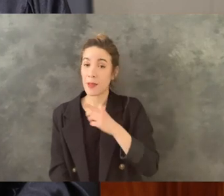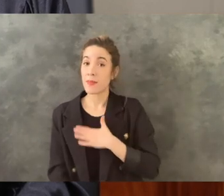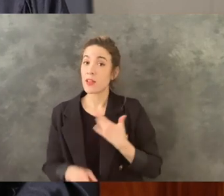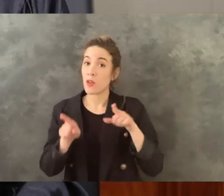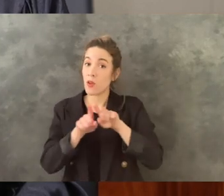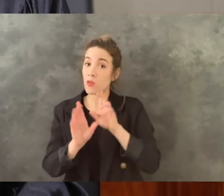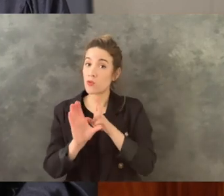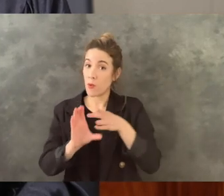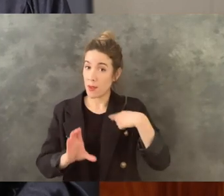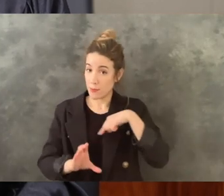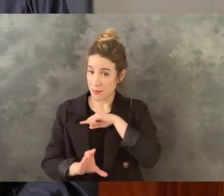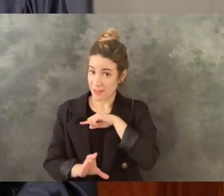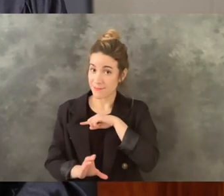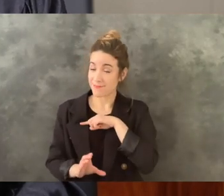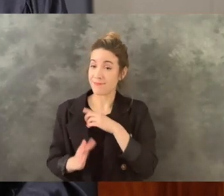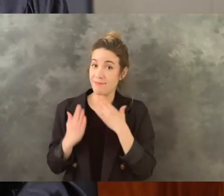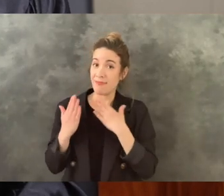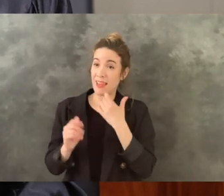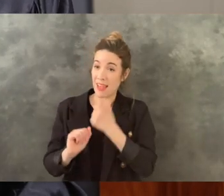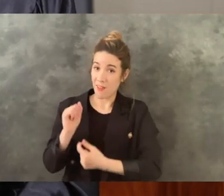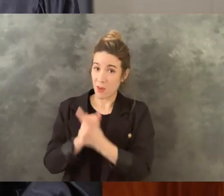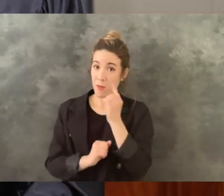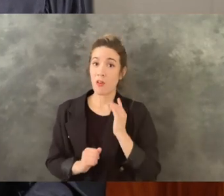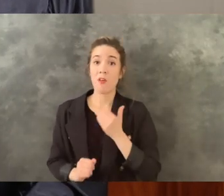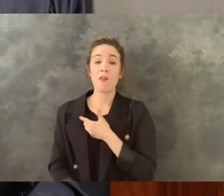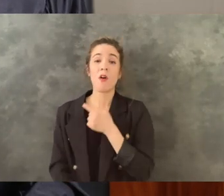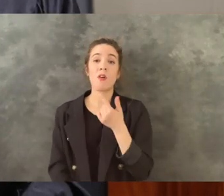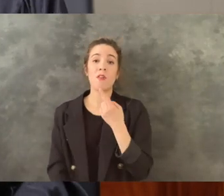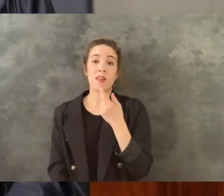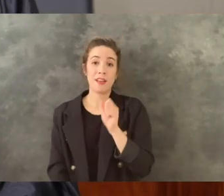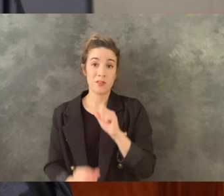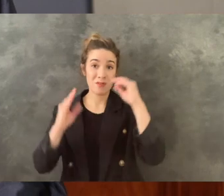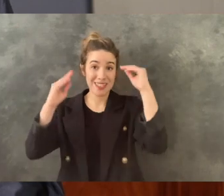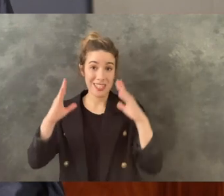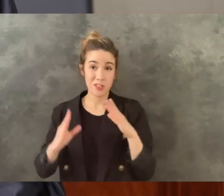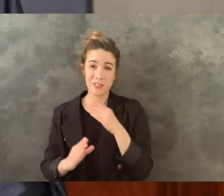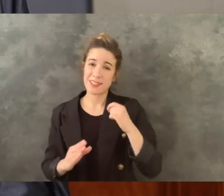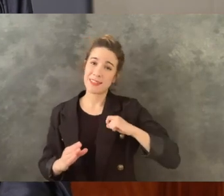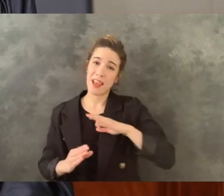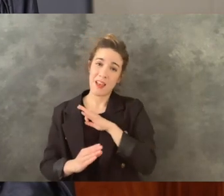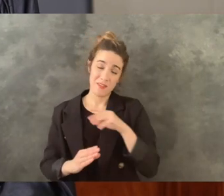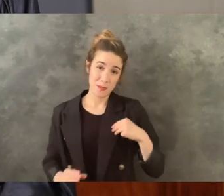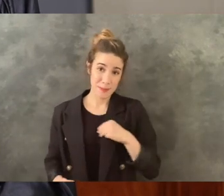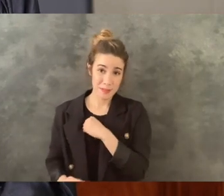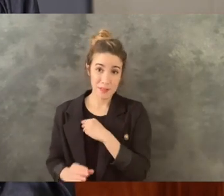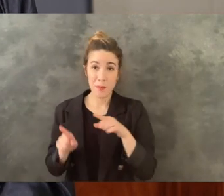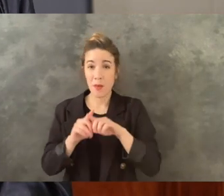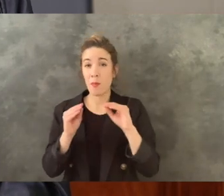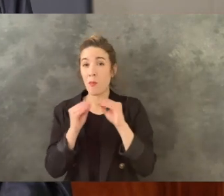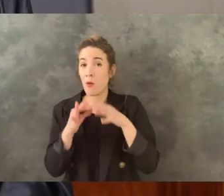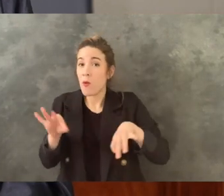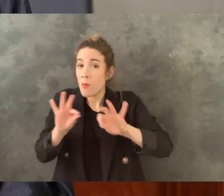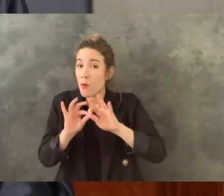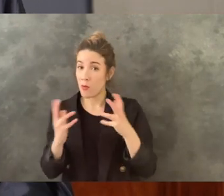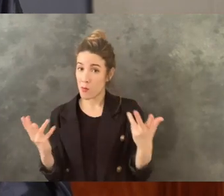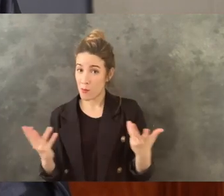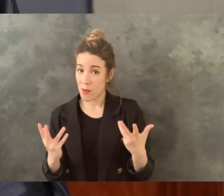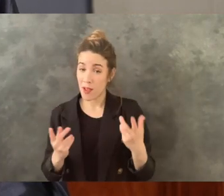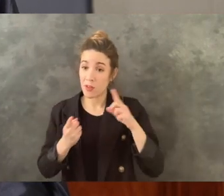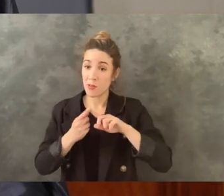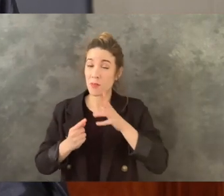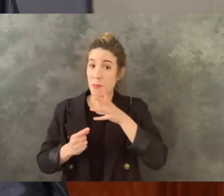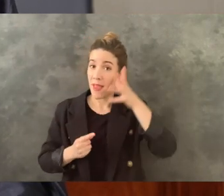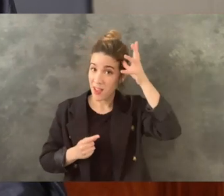Please also join me in thanking every one of our Gulf High School teachers and staff members, but even more